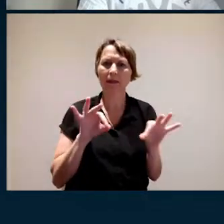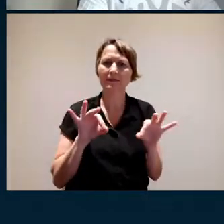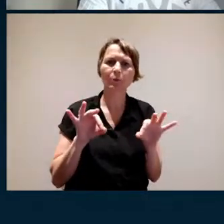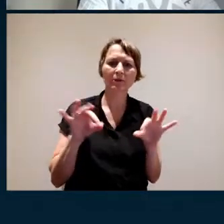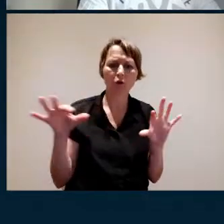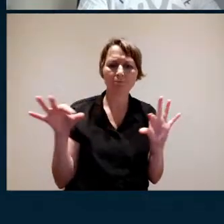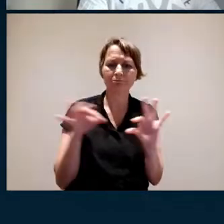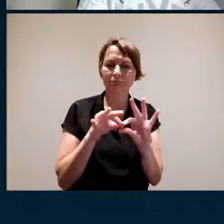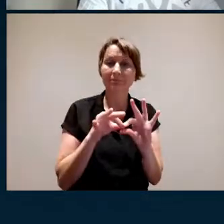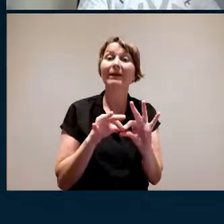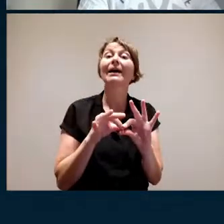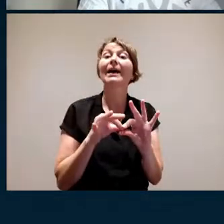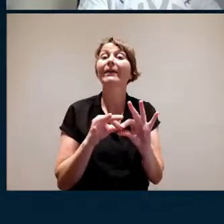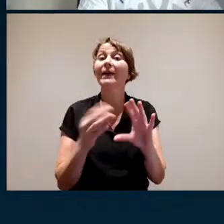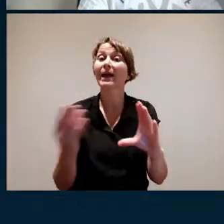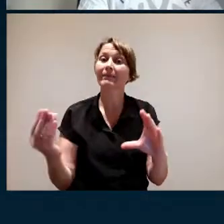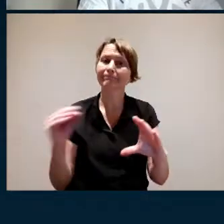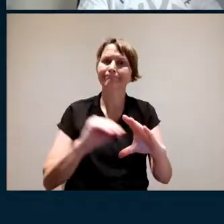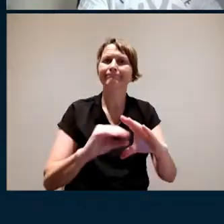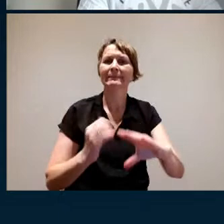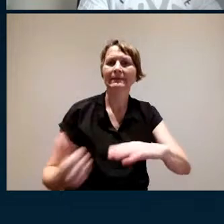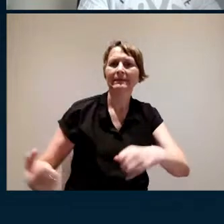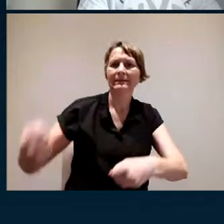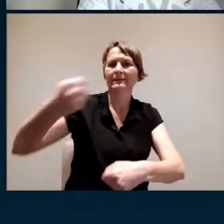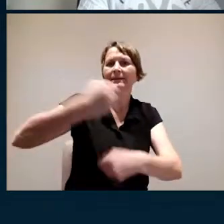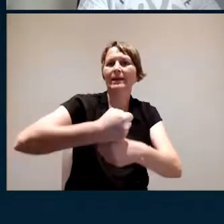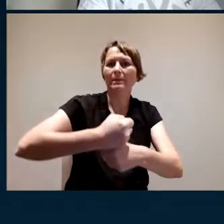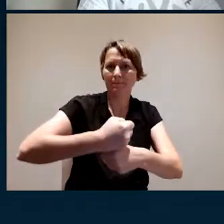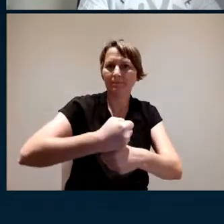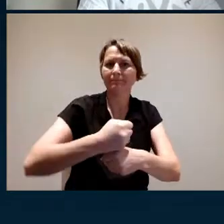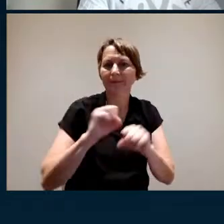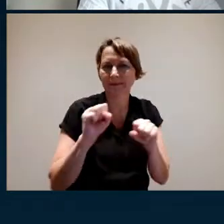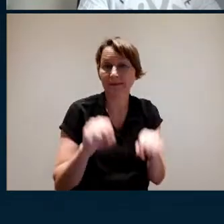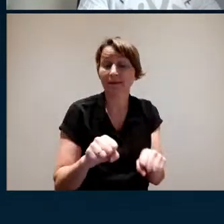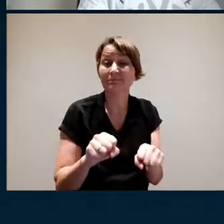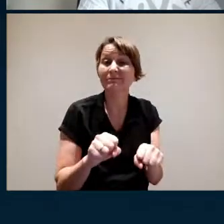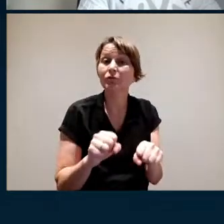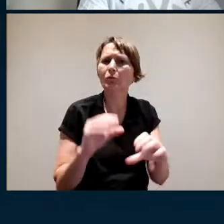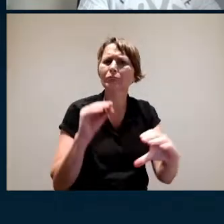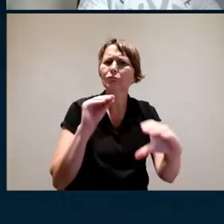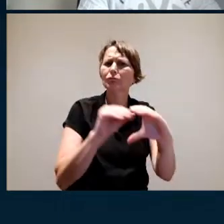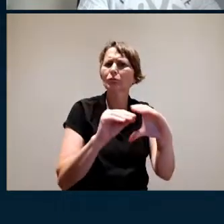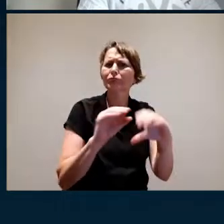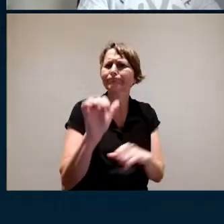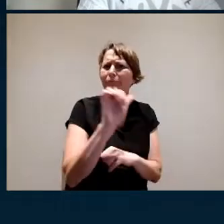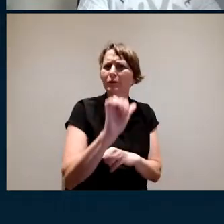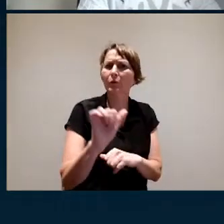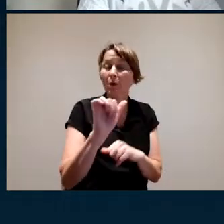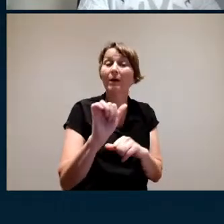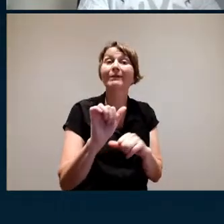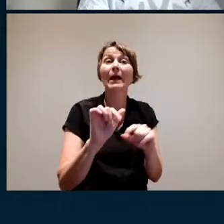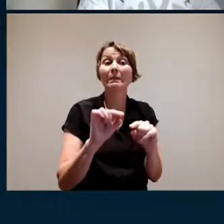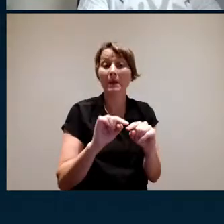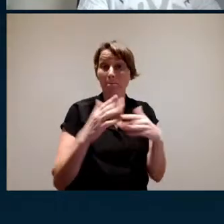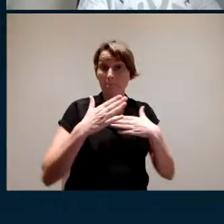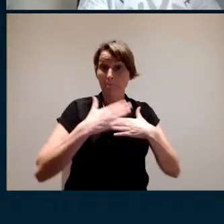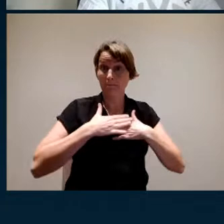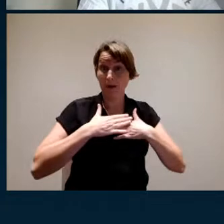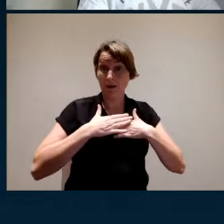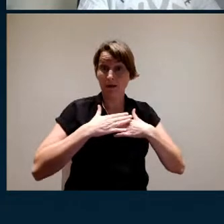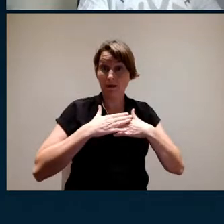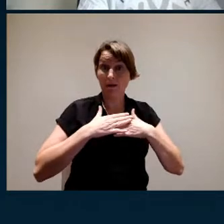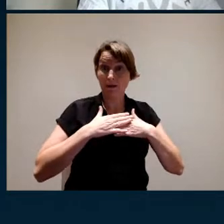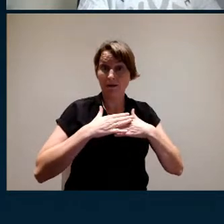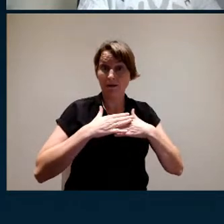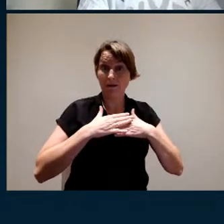And I can give a storage account, and a storage account would be deployed within my Azure